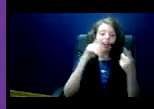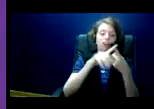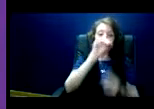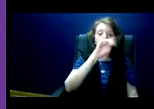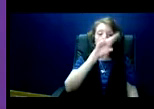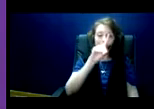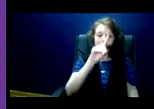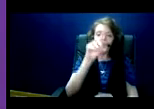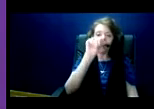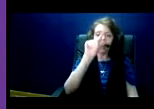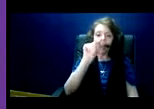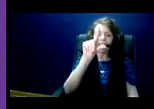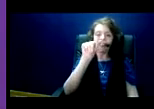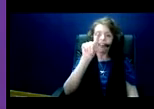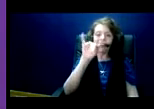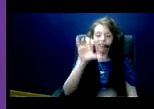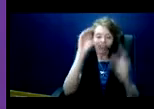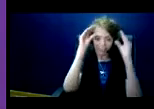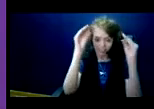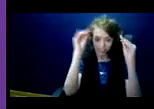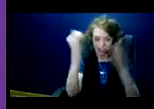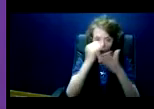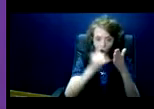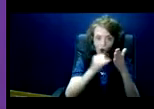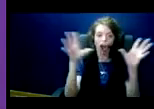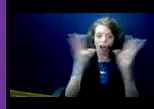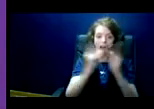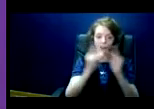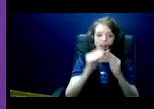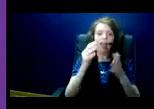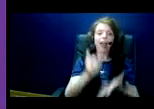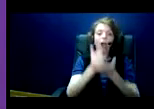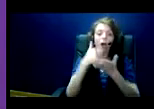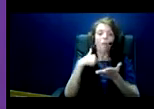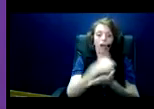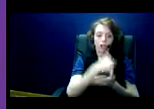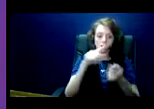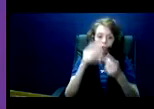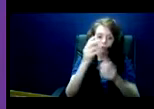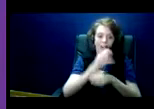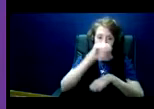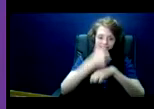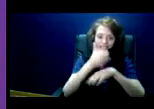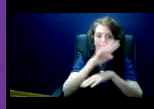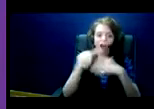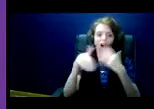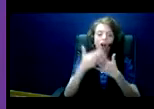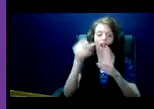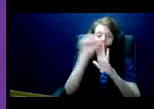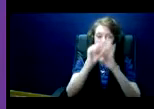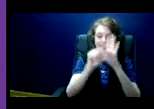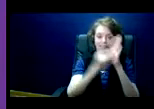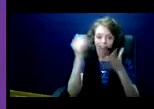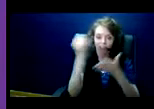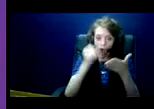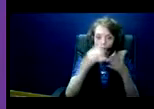Retreat Conference, especially Susan Otchin, who's been so helpful in getting us all set up, and really all of the state arts councils for providing